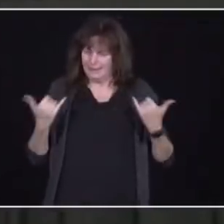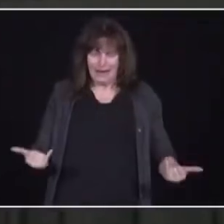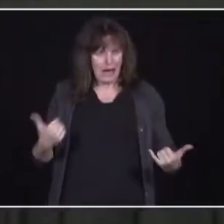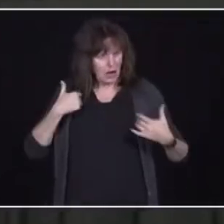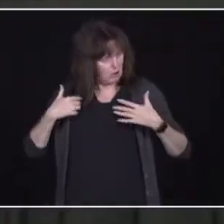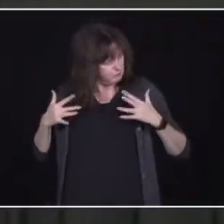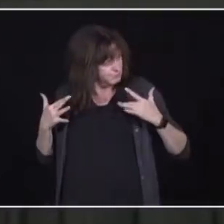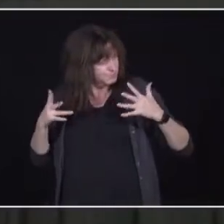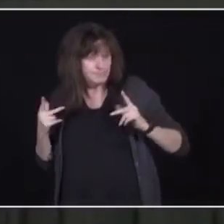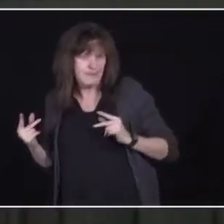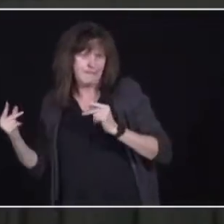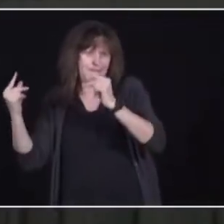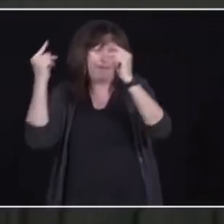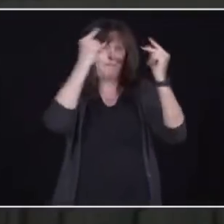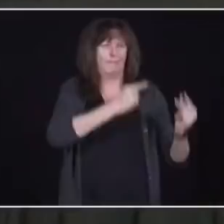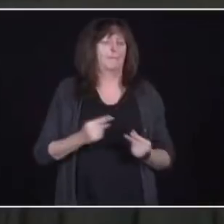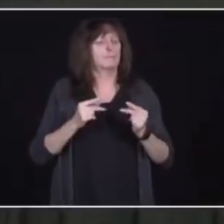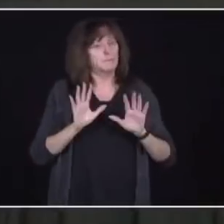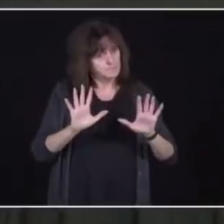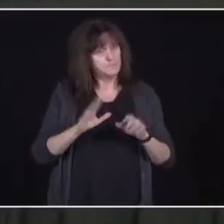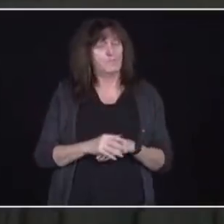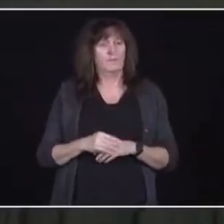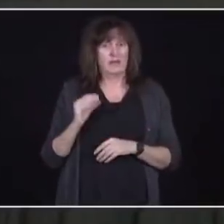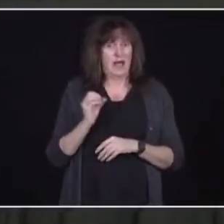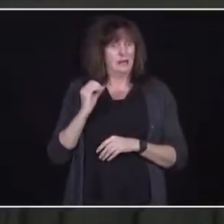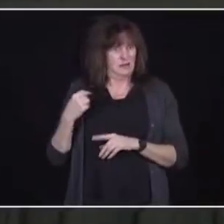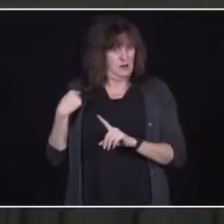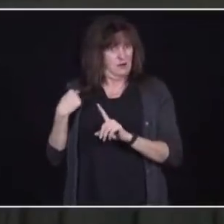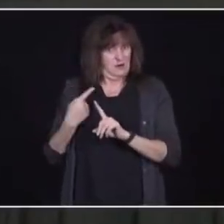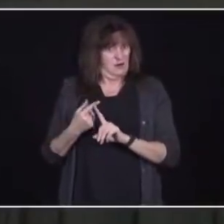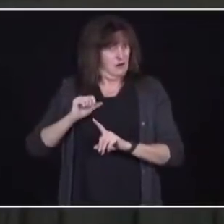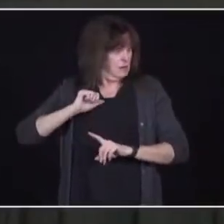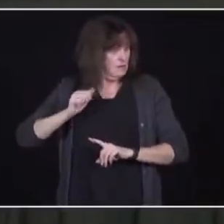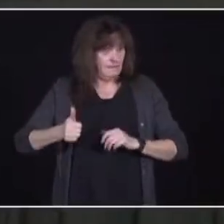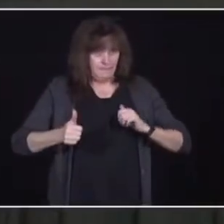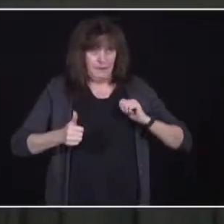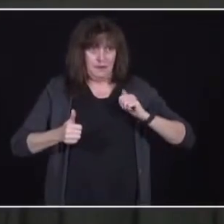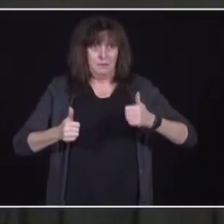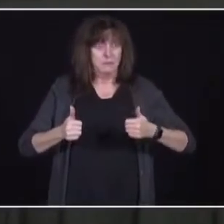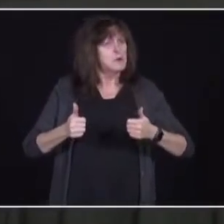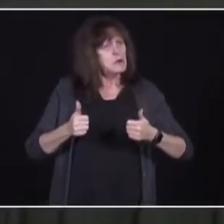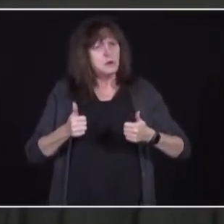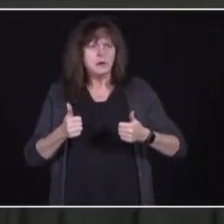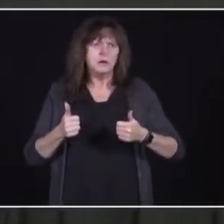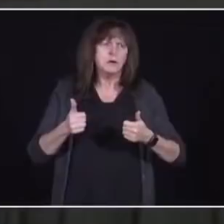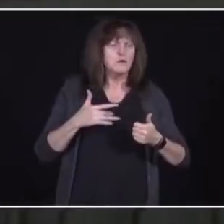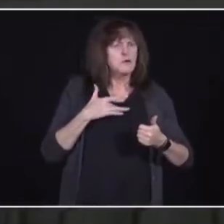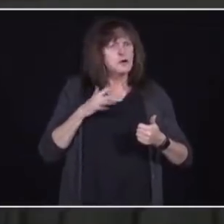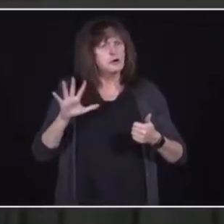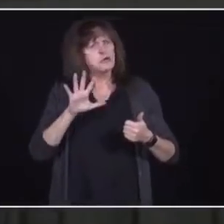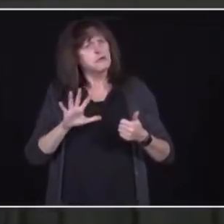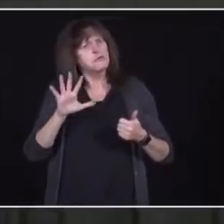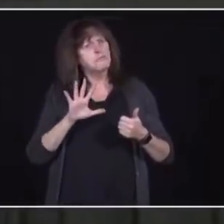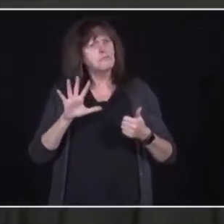with a capacity in Ontario, just with the sites that we have going right now, at least twice of what we have vaccines